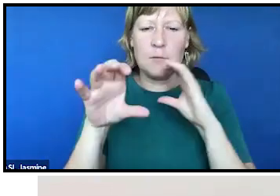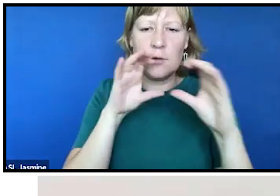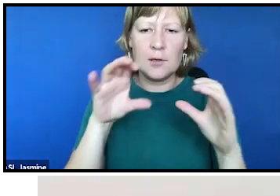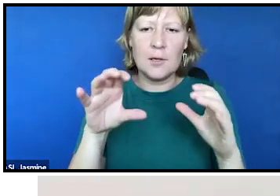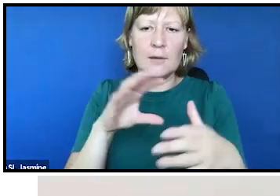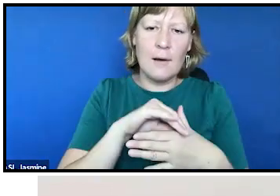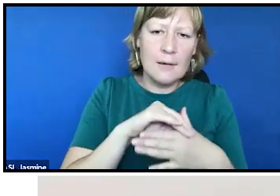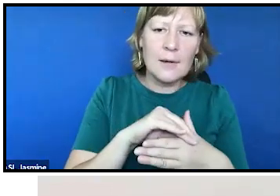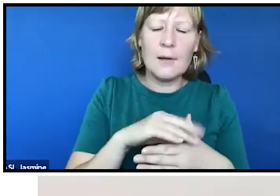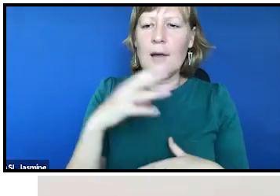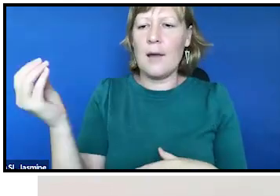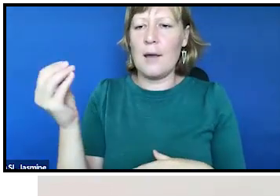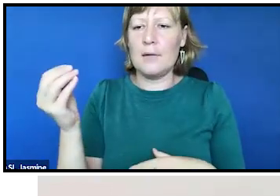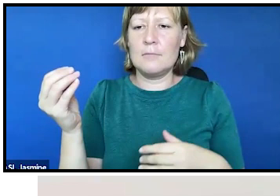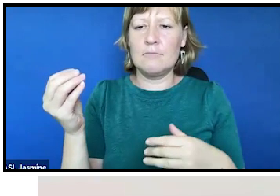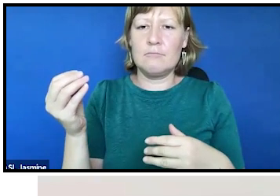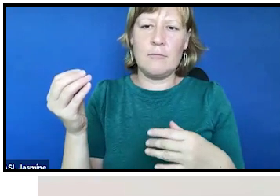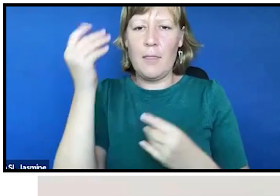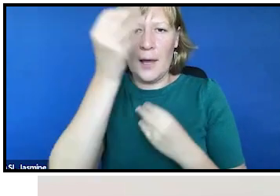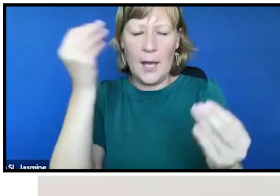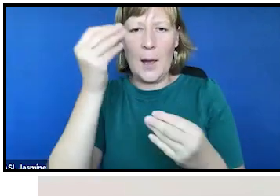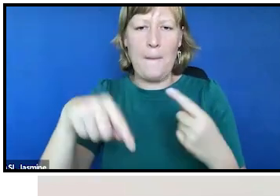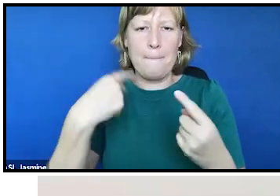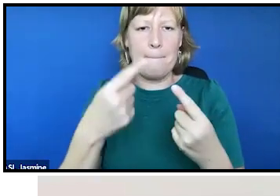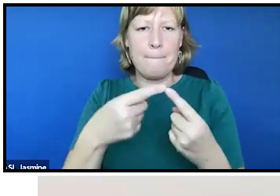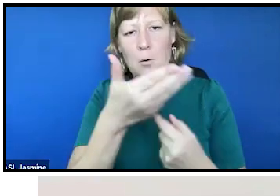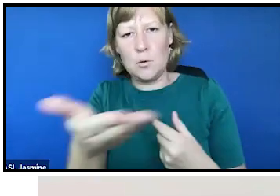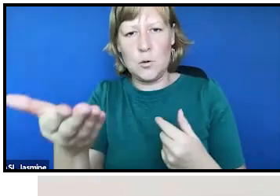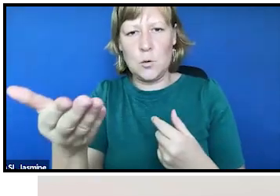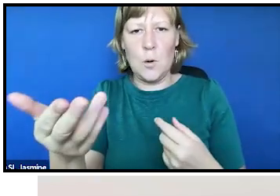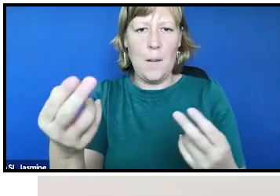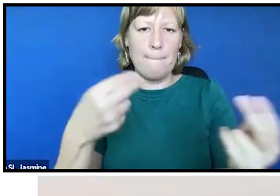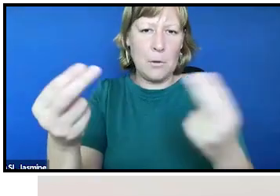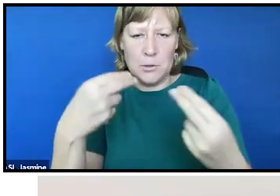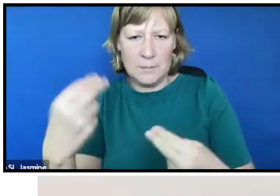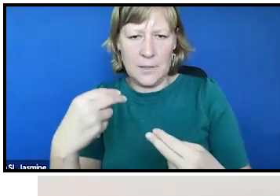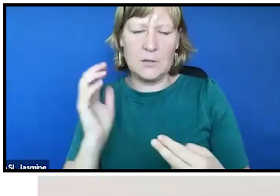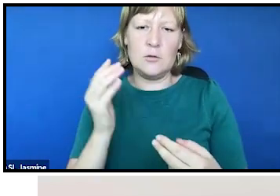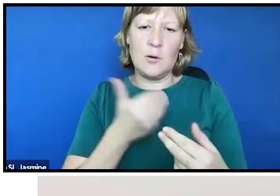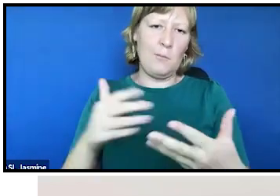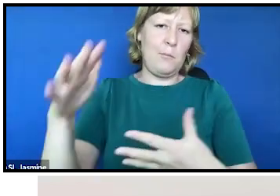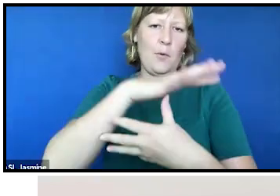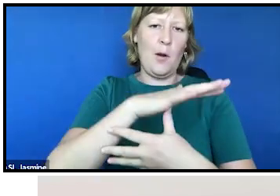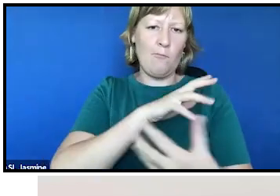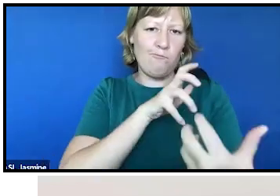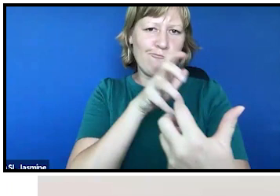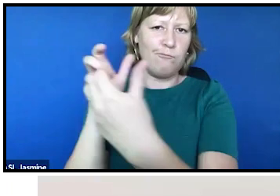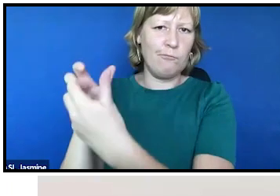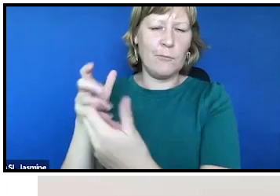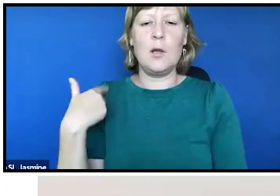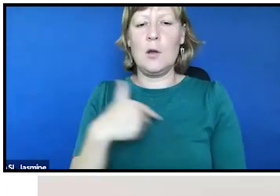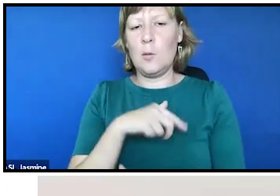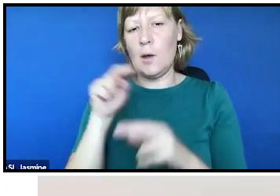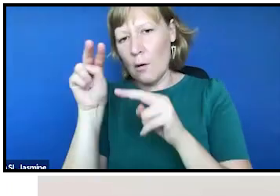products with you all in mind. The participants are our main priority, and we hope to continue to create content that